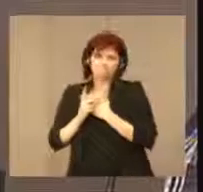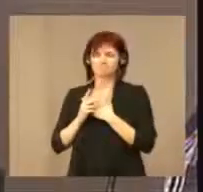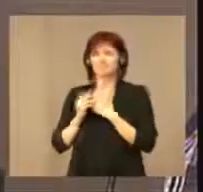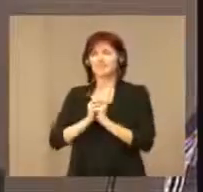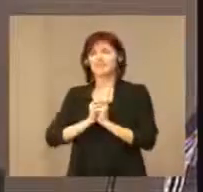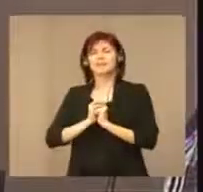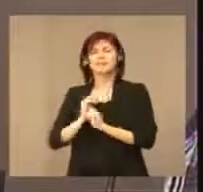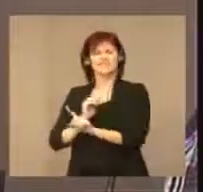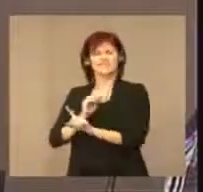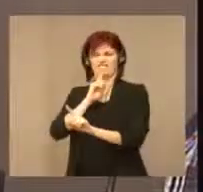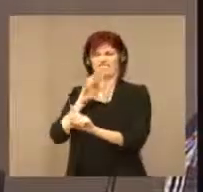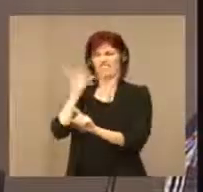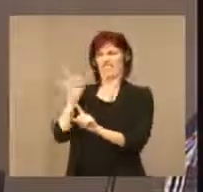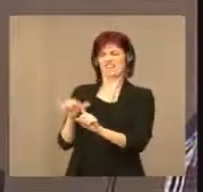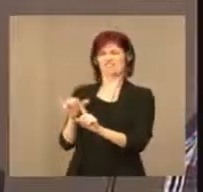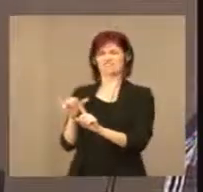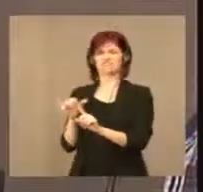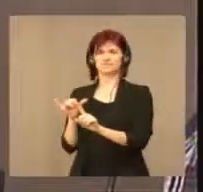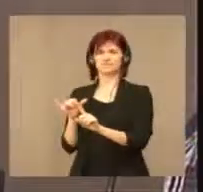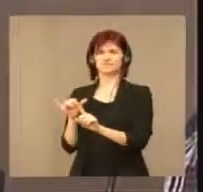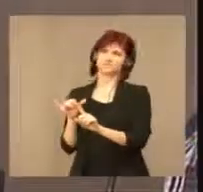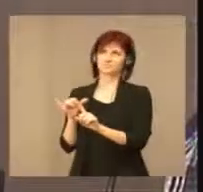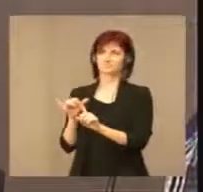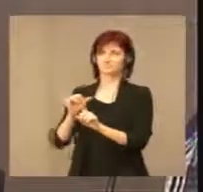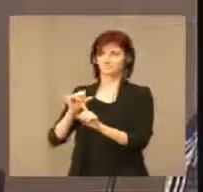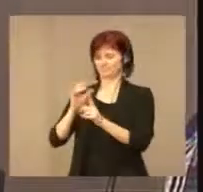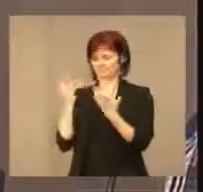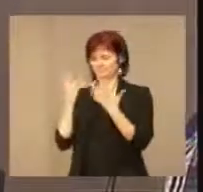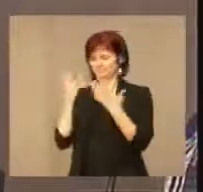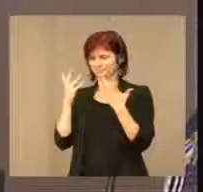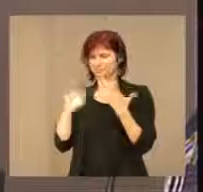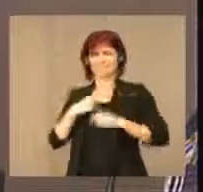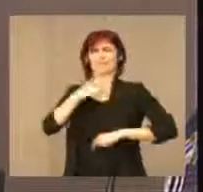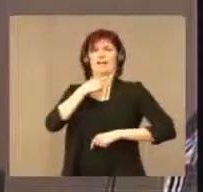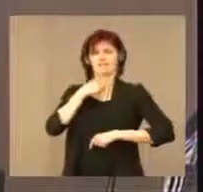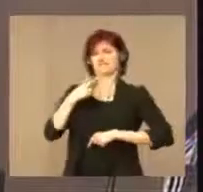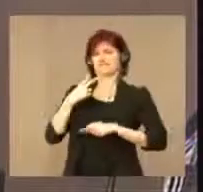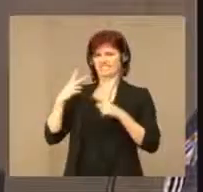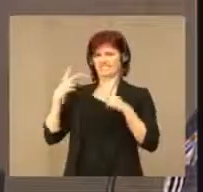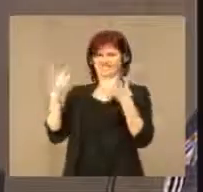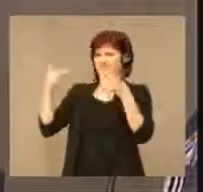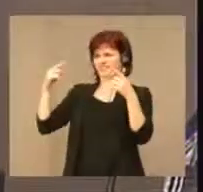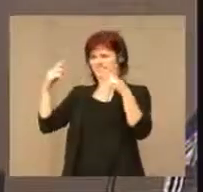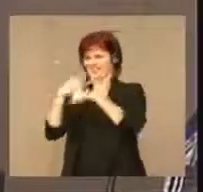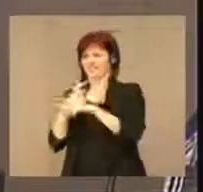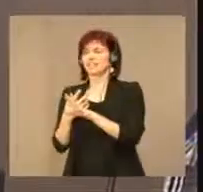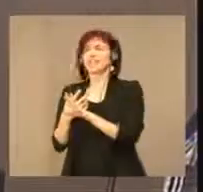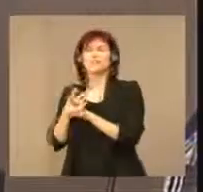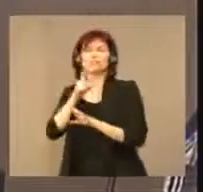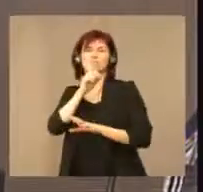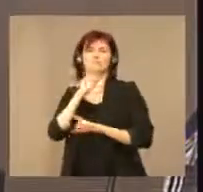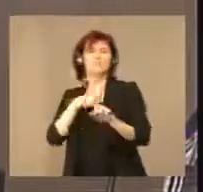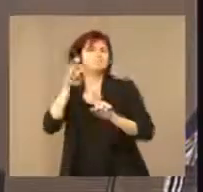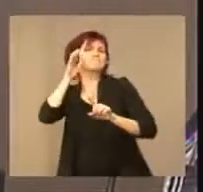Is caught in part of those discussions. But I thank you for asking that question, and it is one that we are quite aware